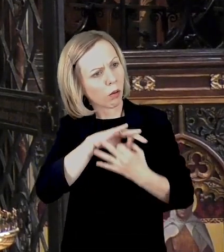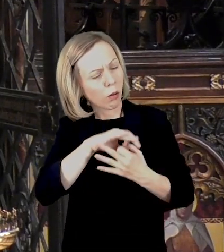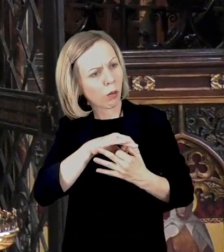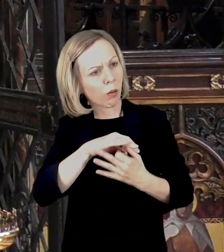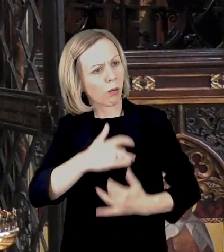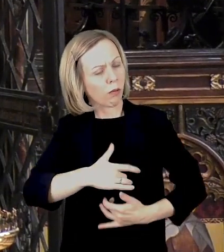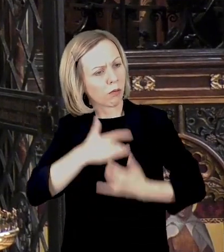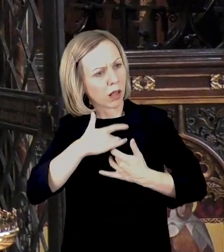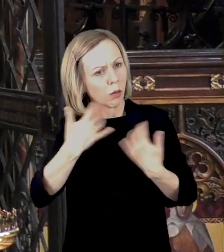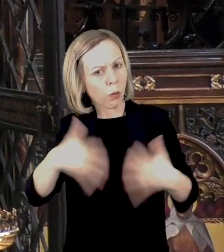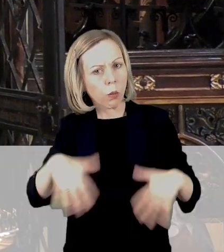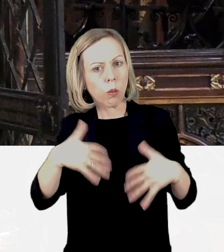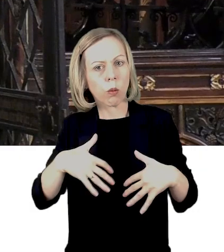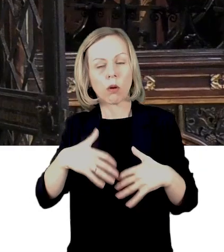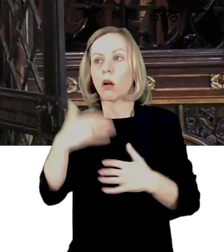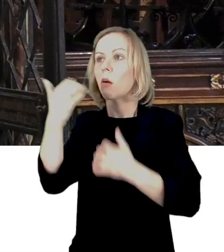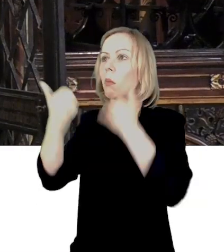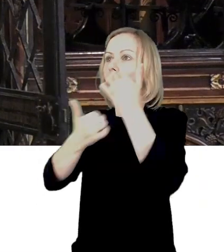let us bless the Lord.